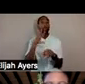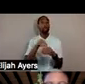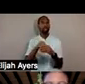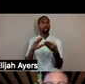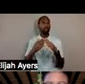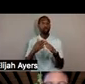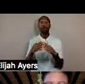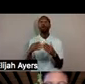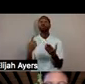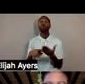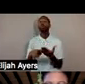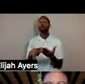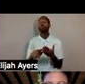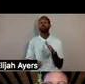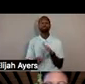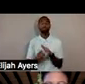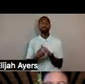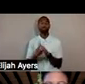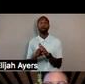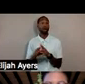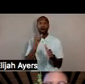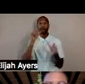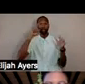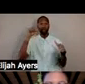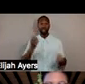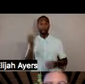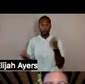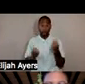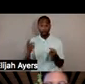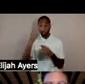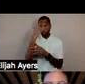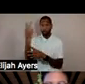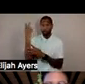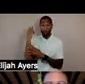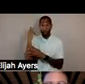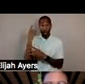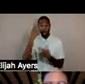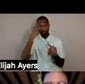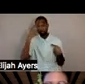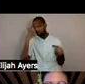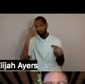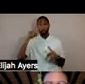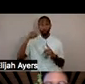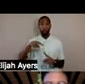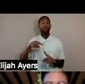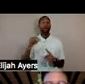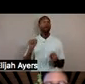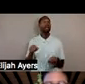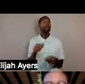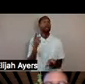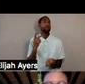at times bring up unexpected emotions, sensations, and memories that can be difficult to process in a group